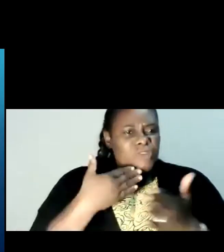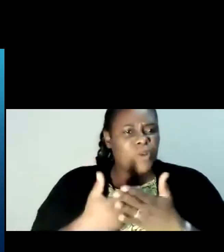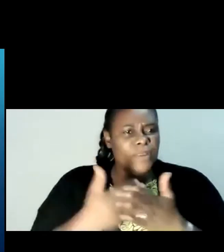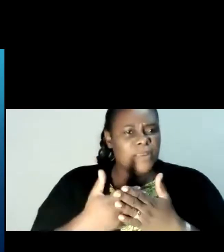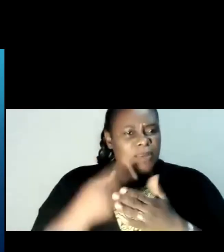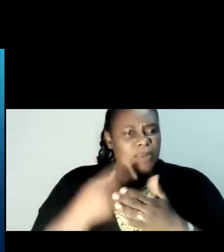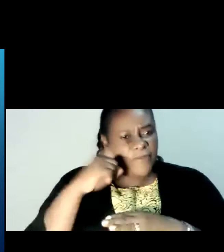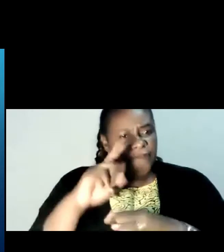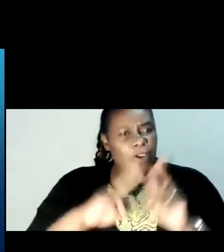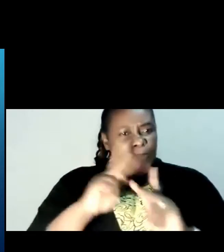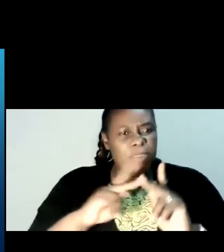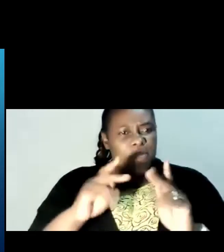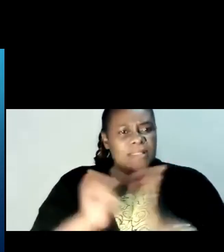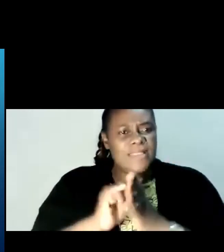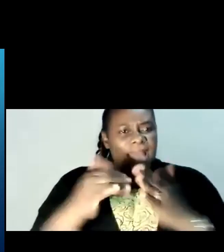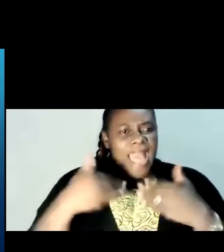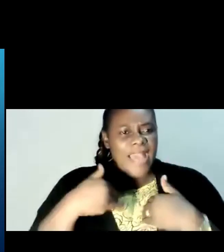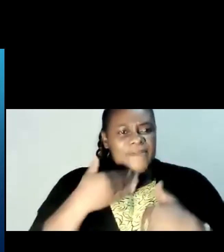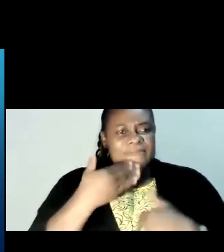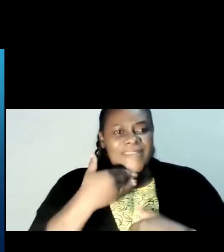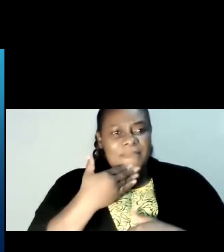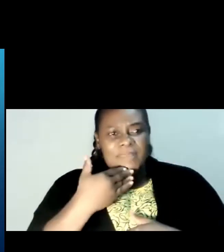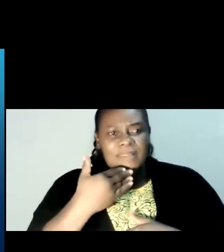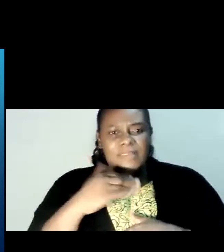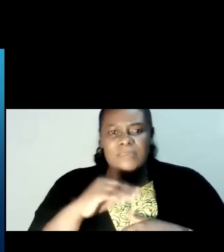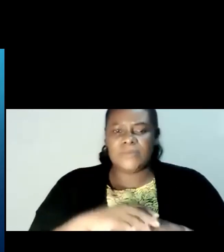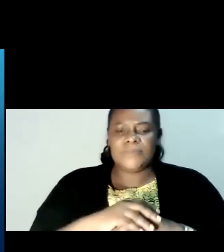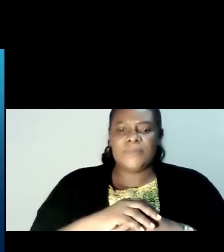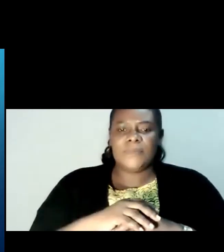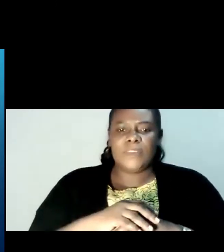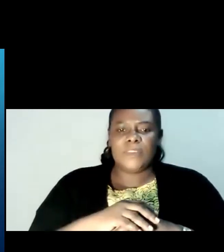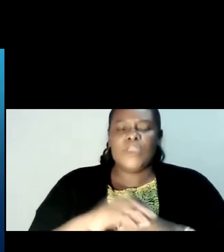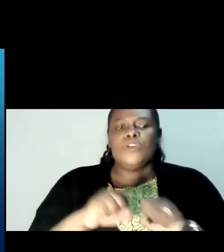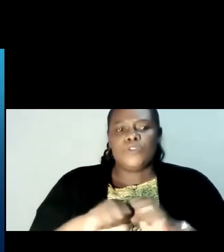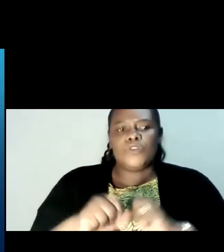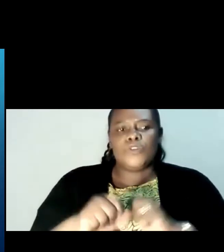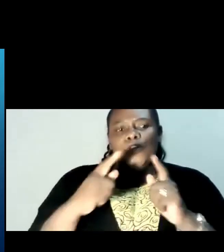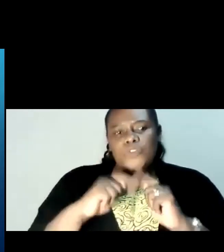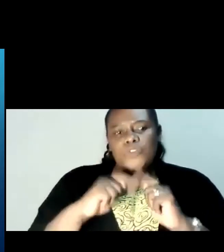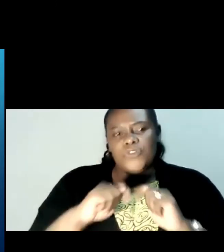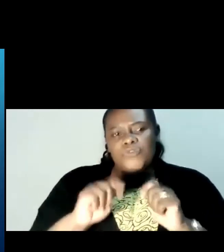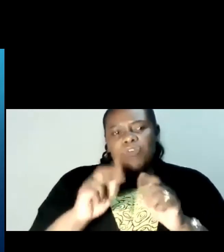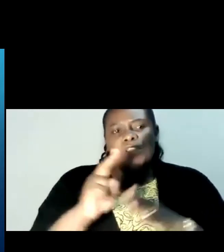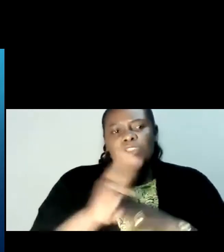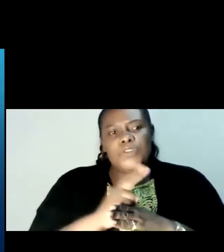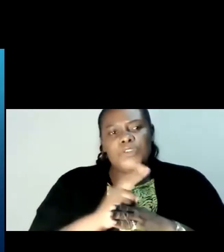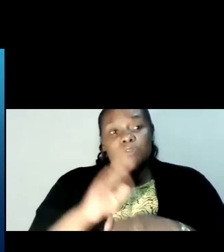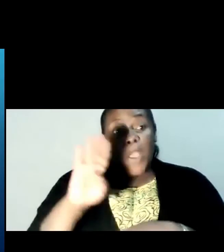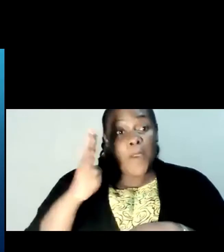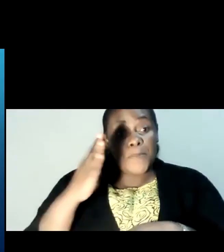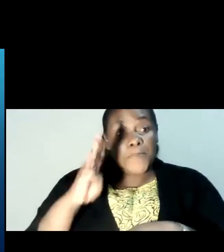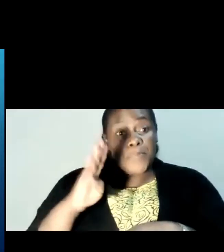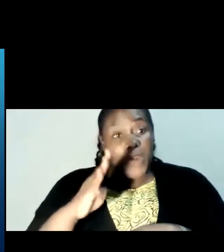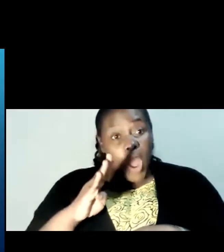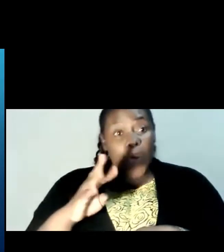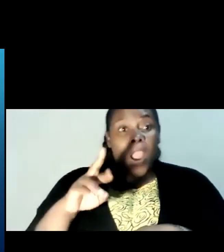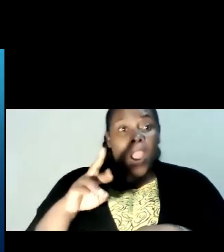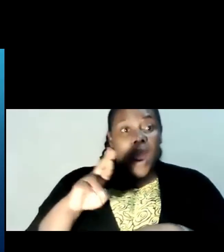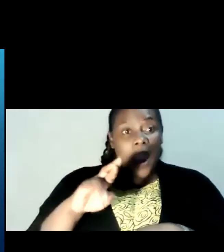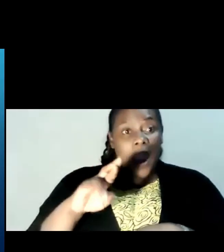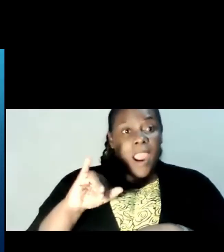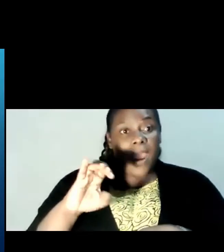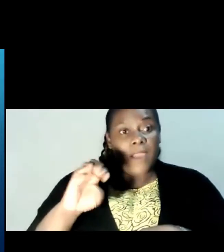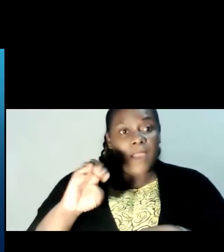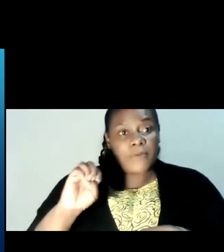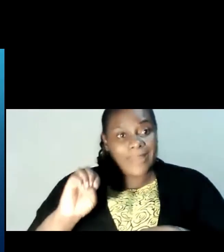carbohydrates and healthy grains. Try to favor brown rice as opposed to white rice, and try to limit the amount